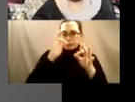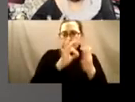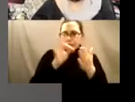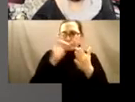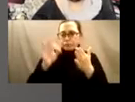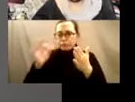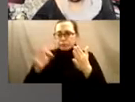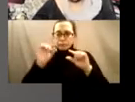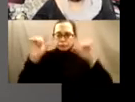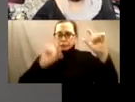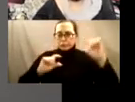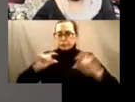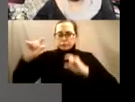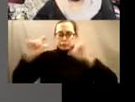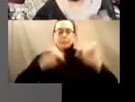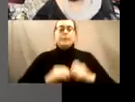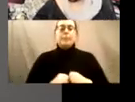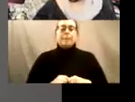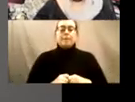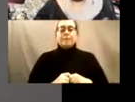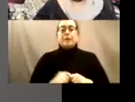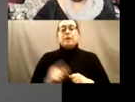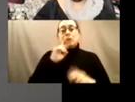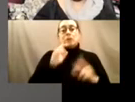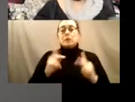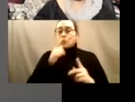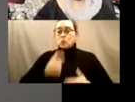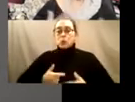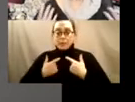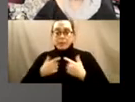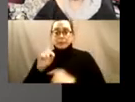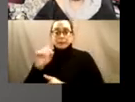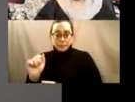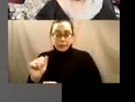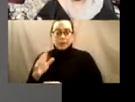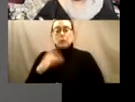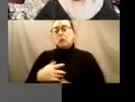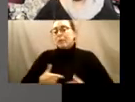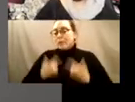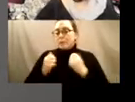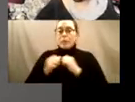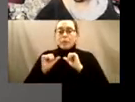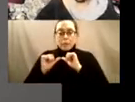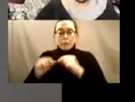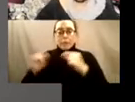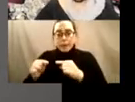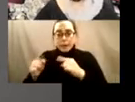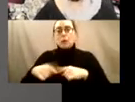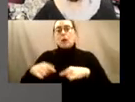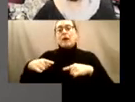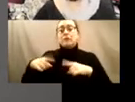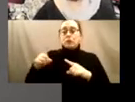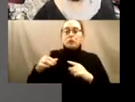And for folks that live with disability, live with chronic illness, that have to intersect with doctors doubting